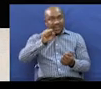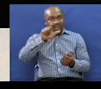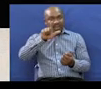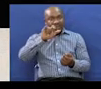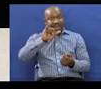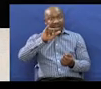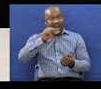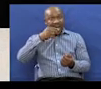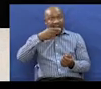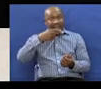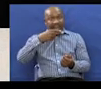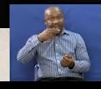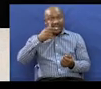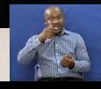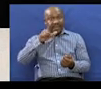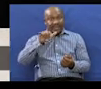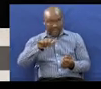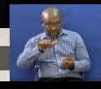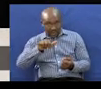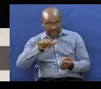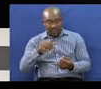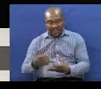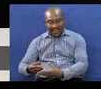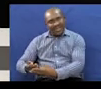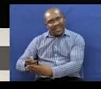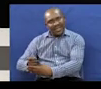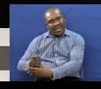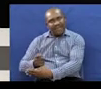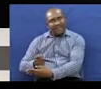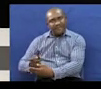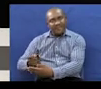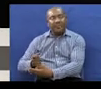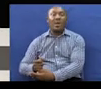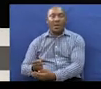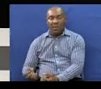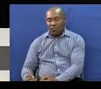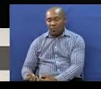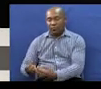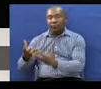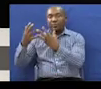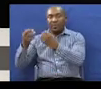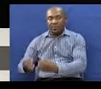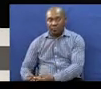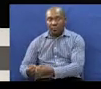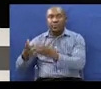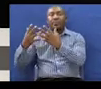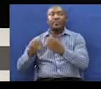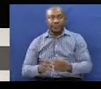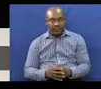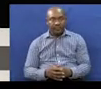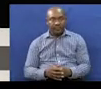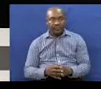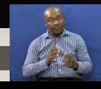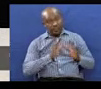slightly soluble in water. Now we have known the method for collection. We have now, okay, with